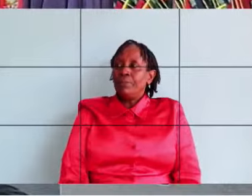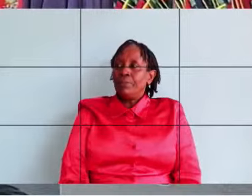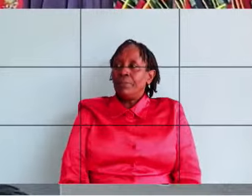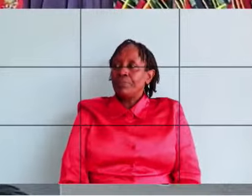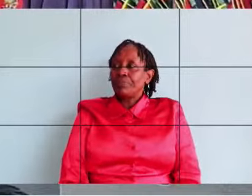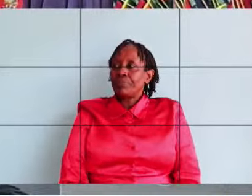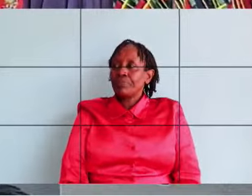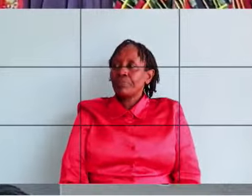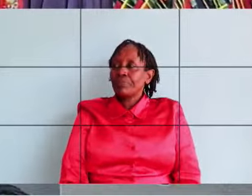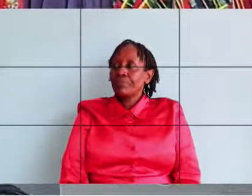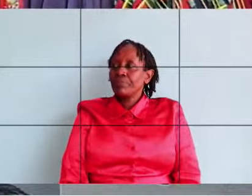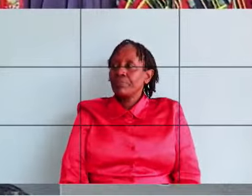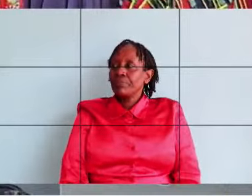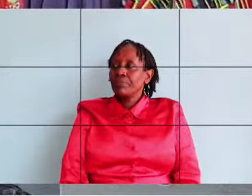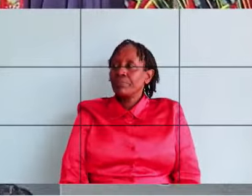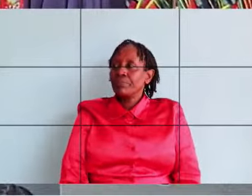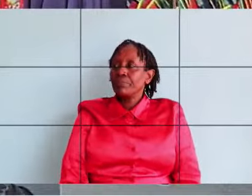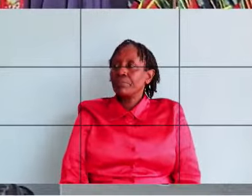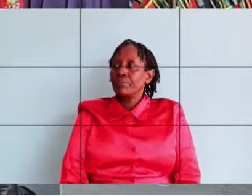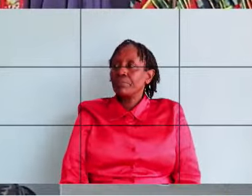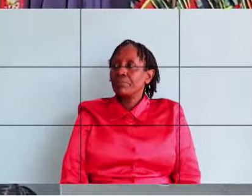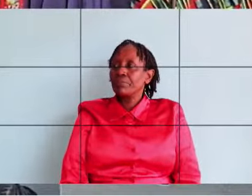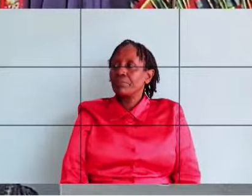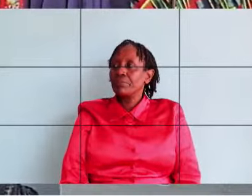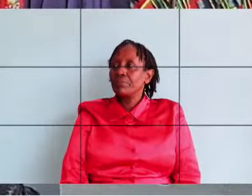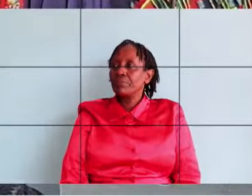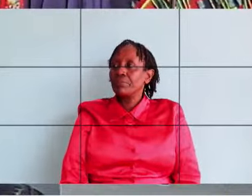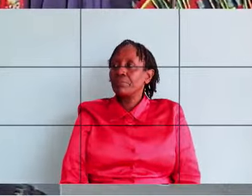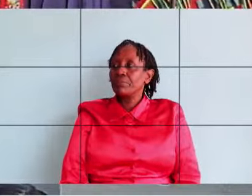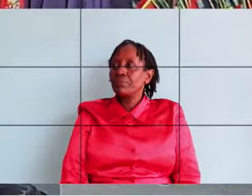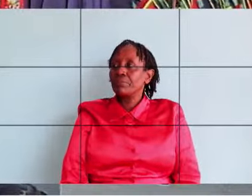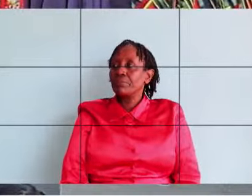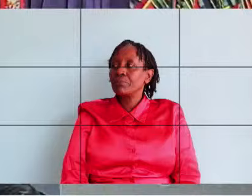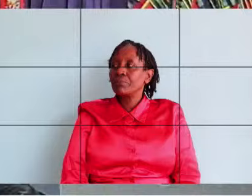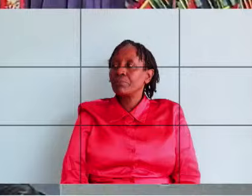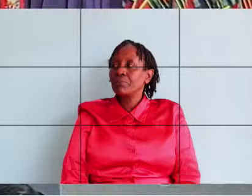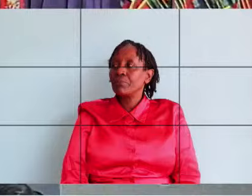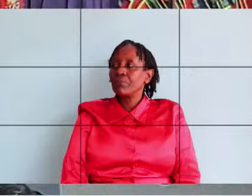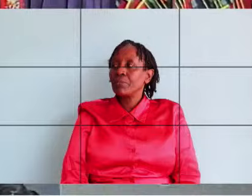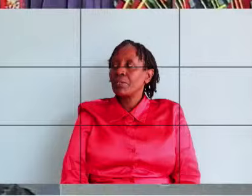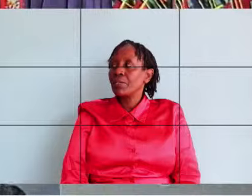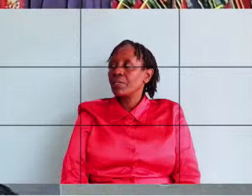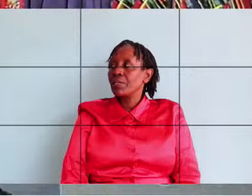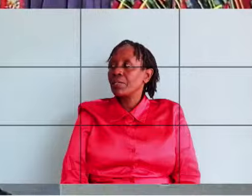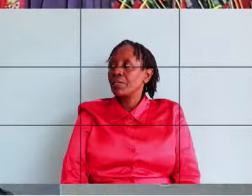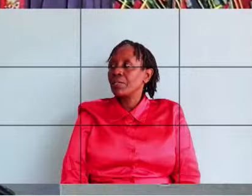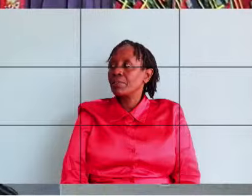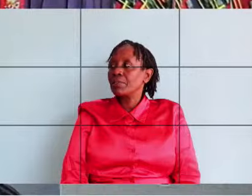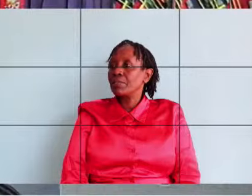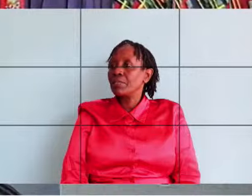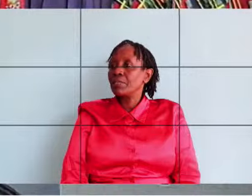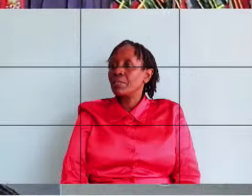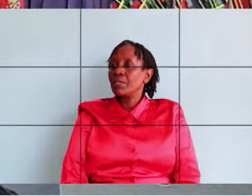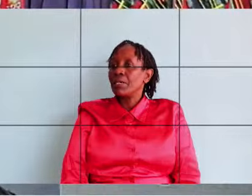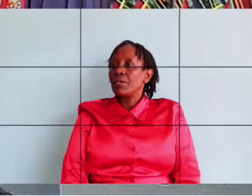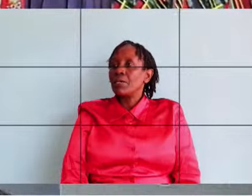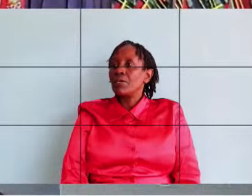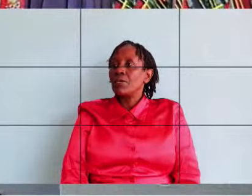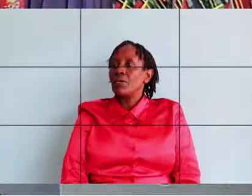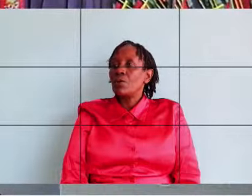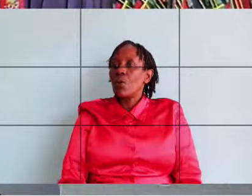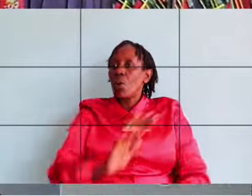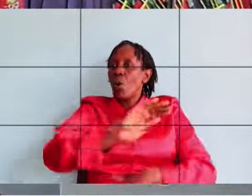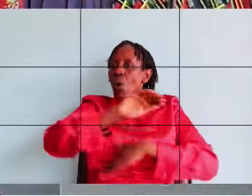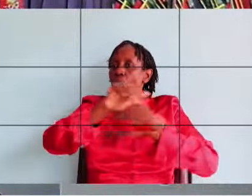serving in one way or the other in this medical camp to rise up wherever you are as we commend you to the Lord. Everyone who will